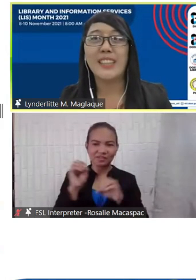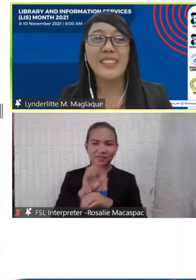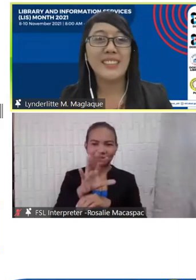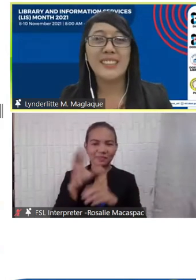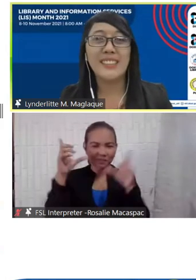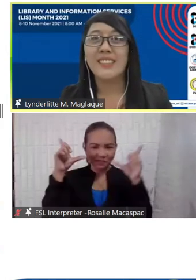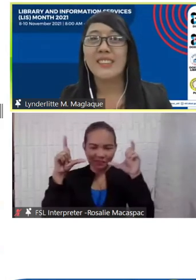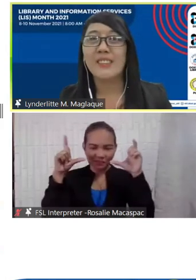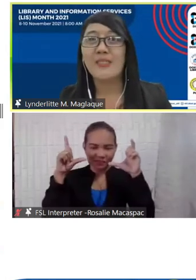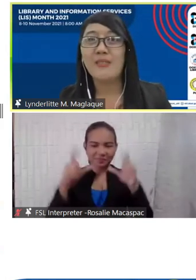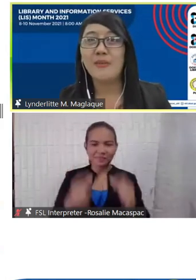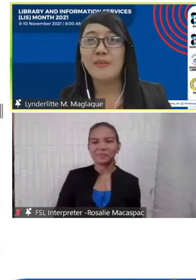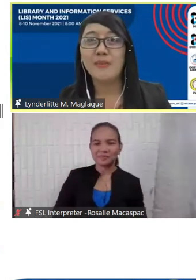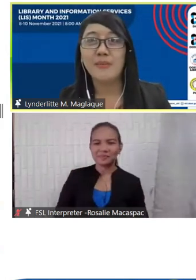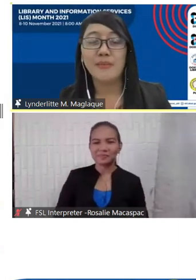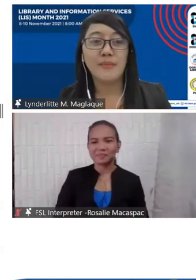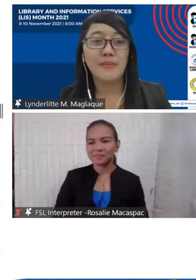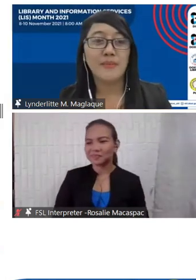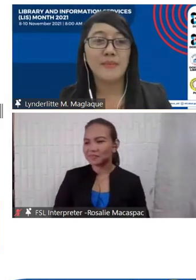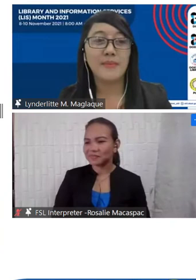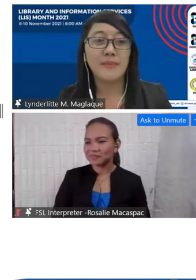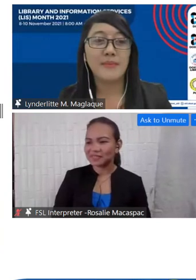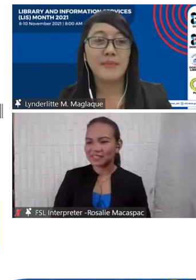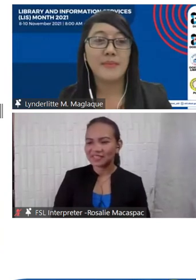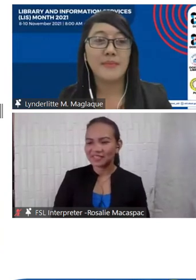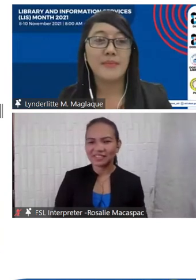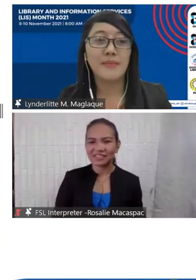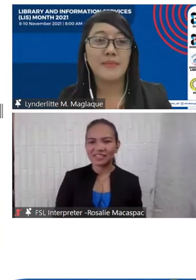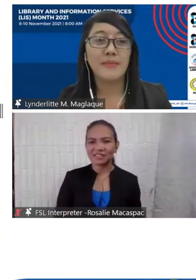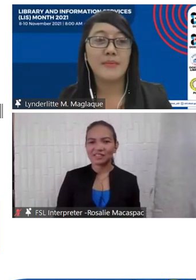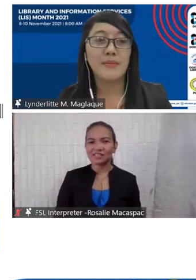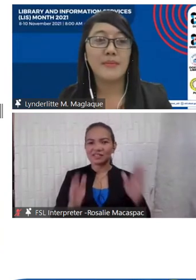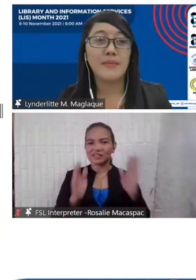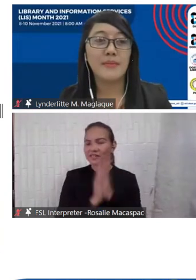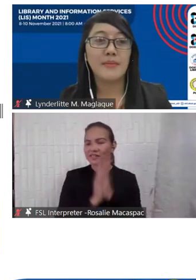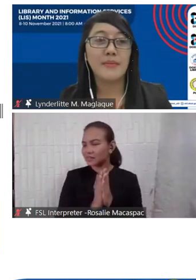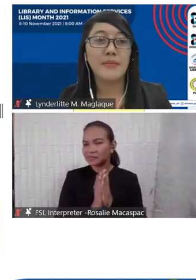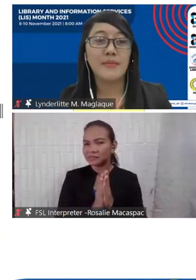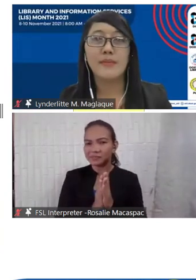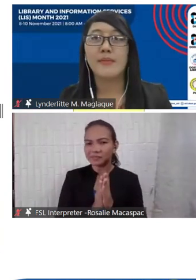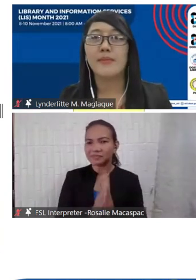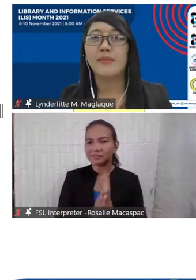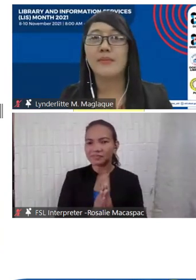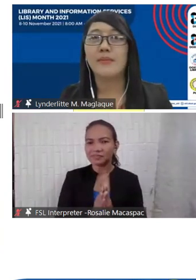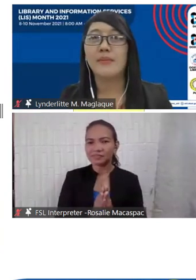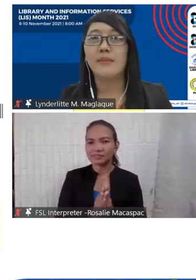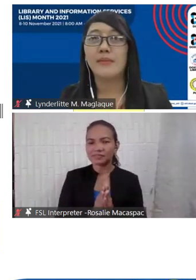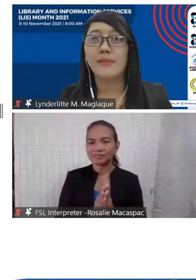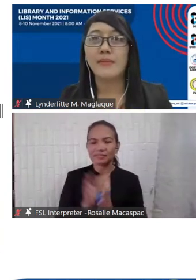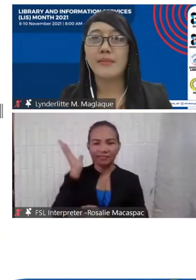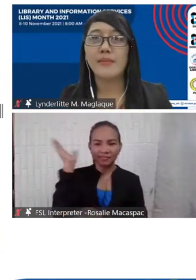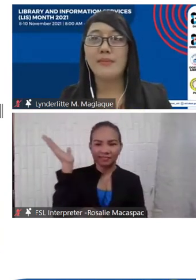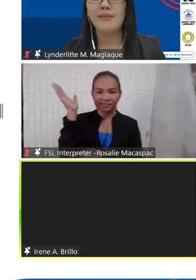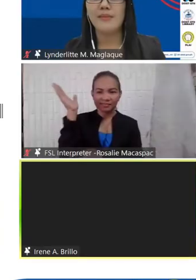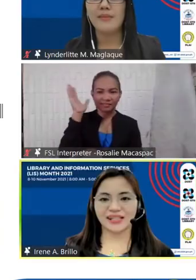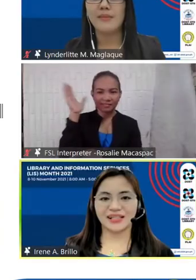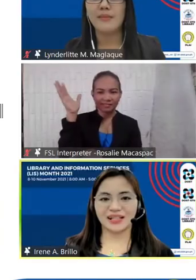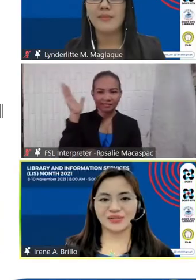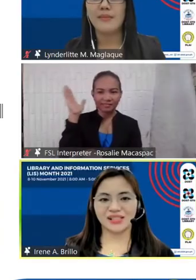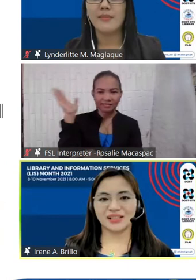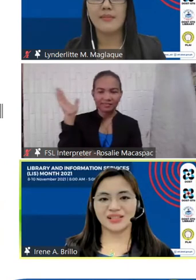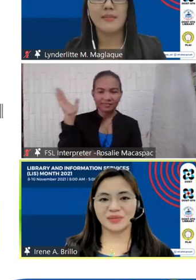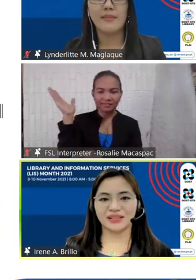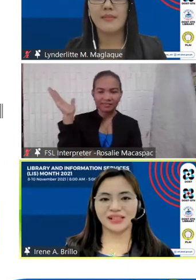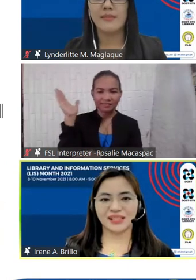you, Irene. Ayan. So may we request our resource speakers and our